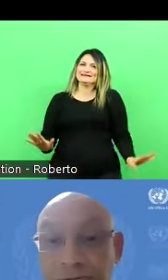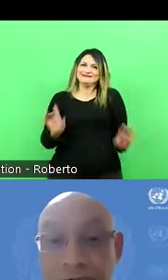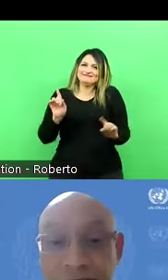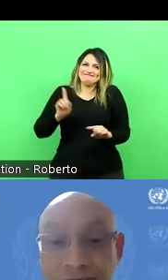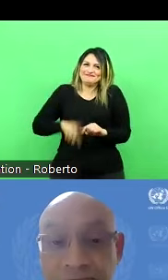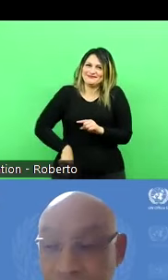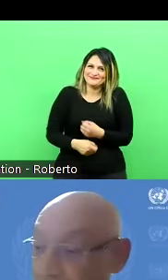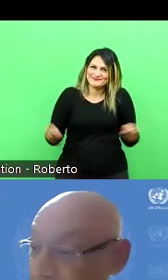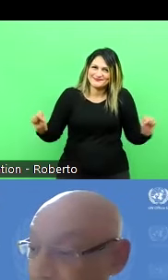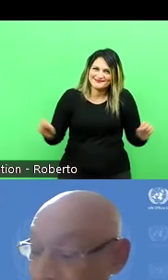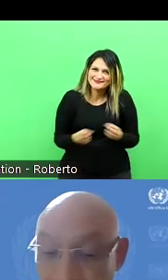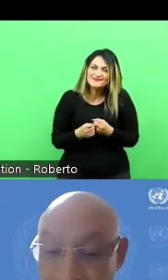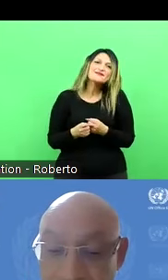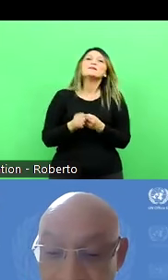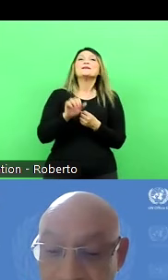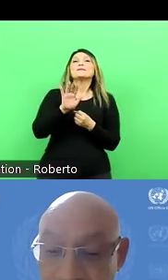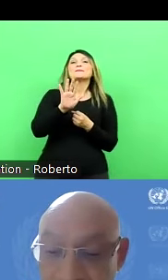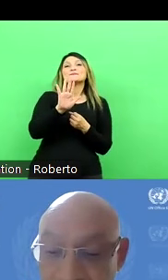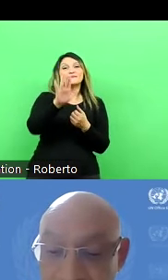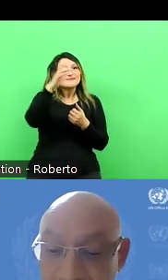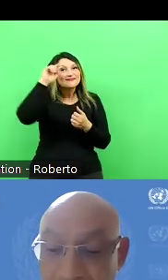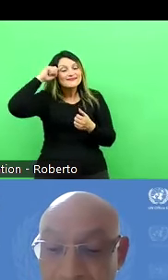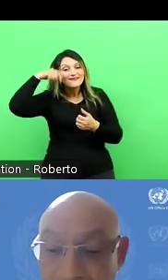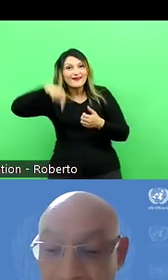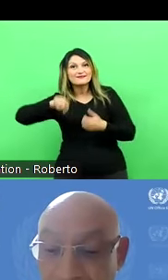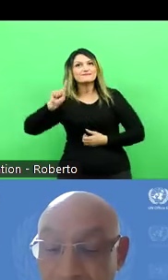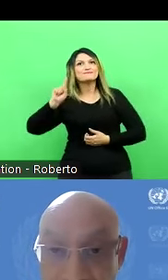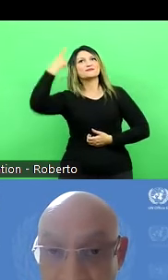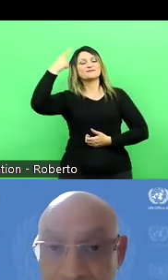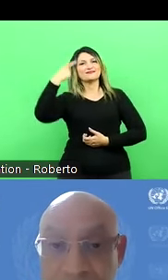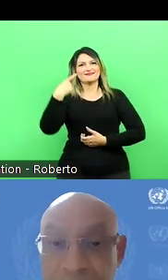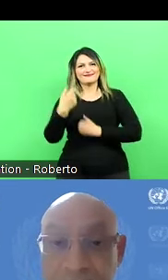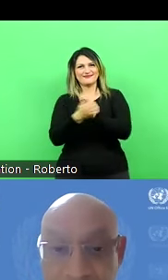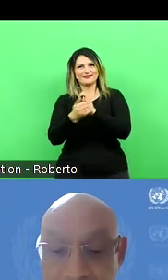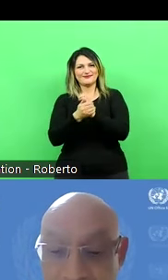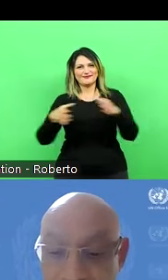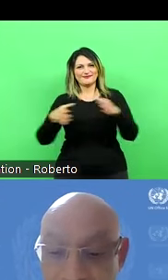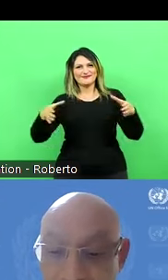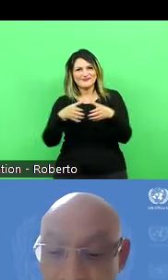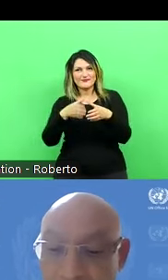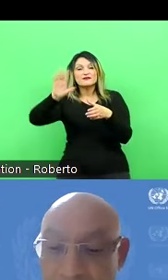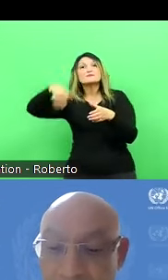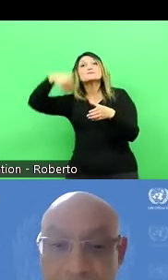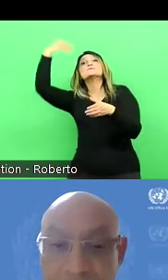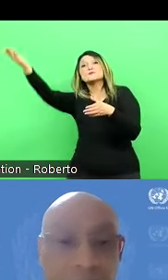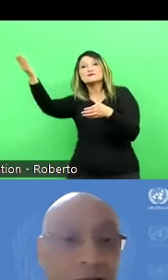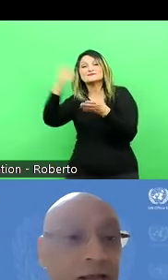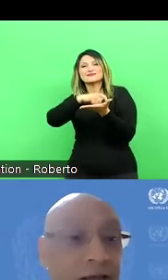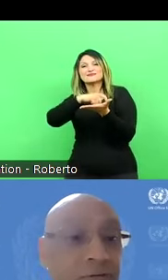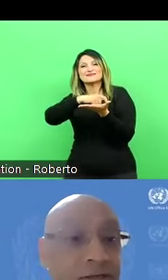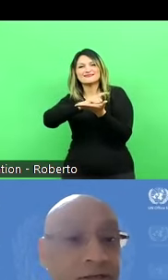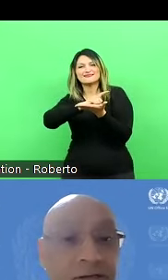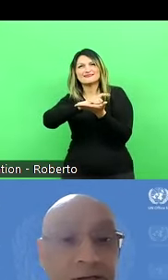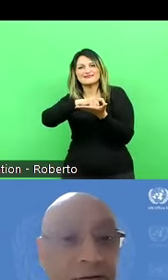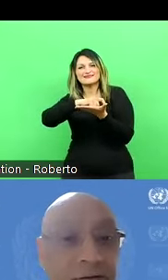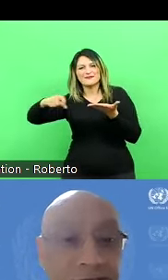to receive the certificate. The next session is on the 19th of March at the same time. Yeah, you can